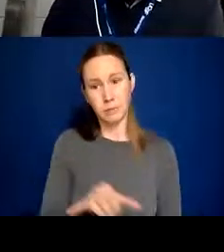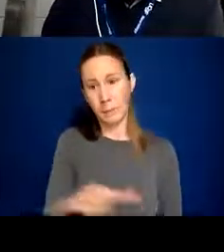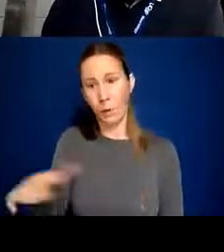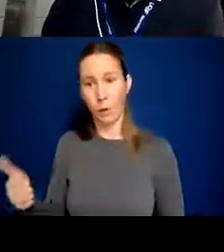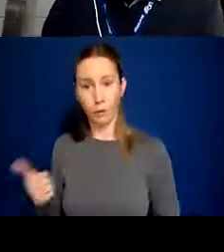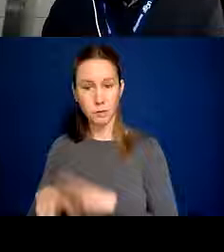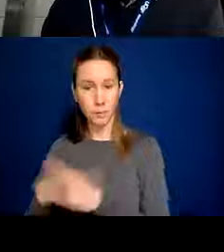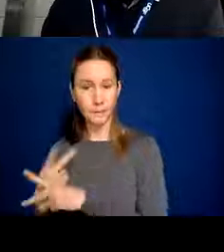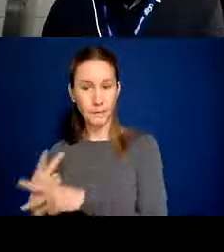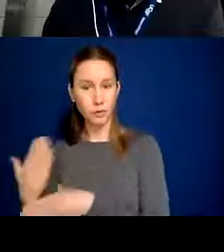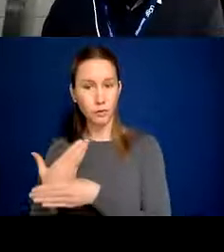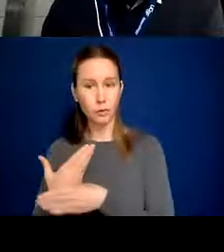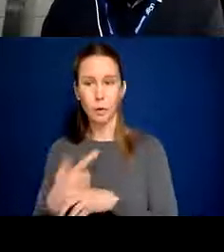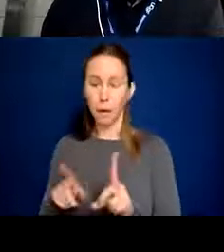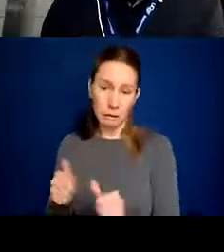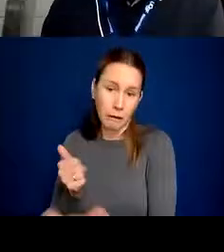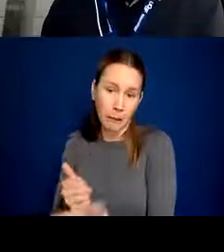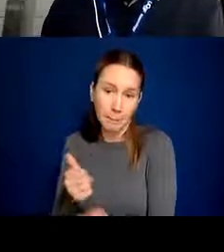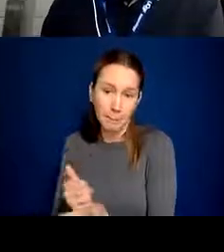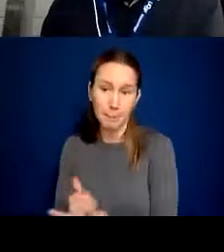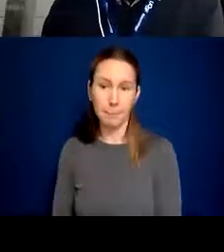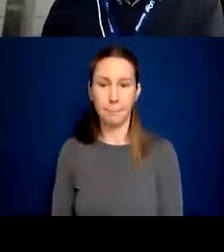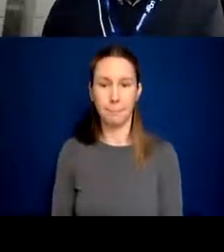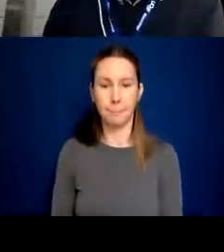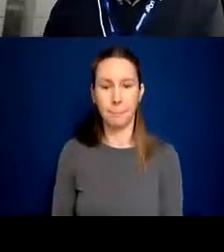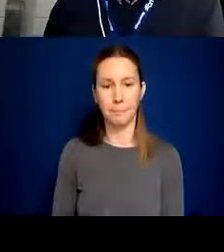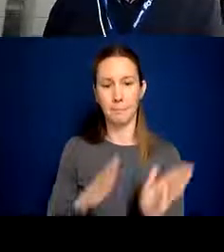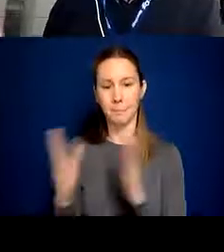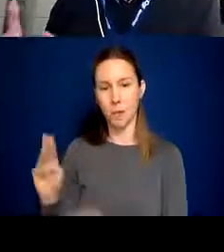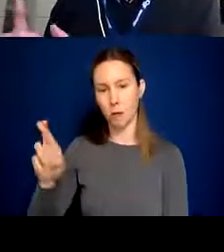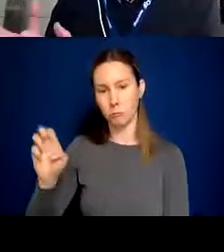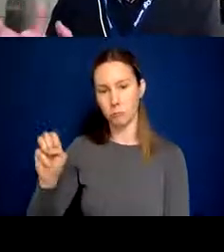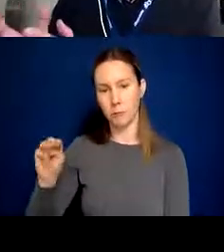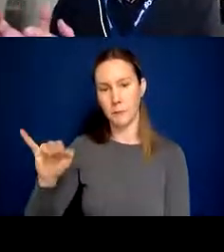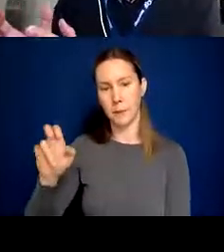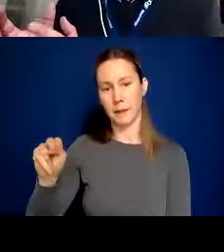interventions provided here, but they can help. Reminiscence therapy, the fact of